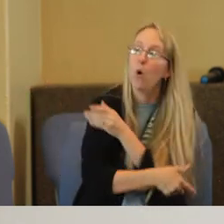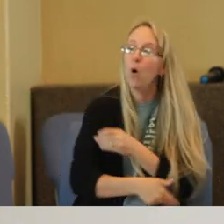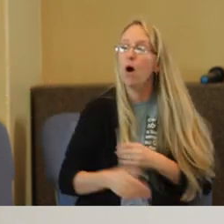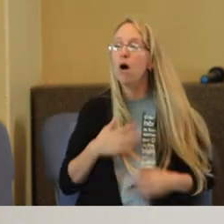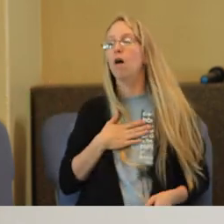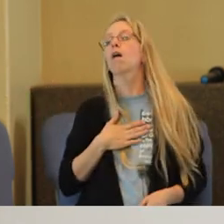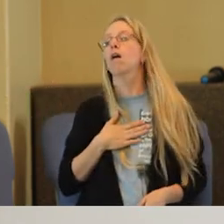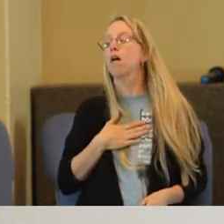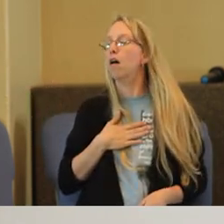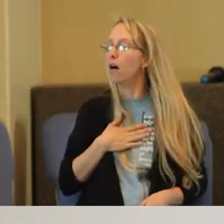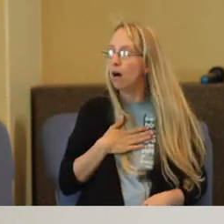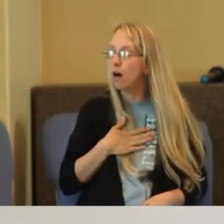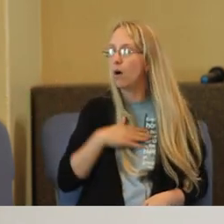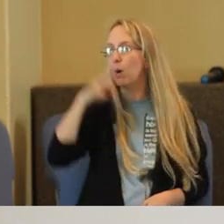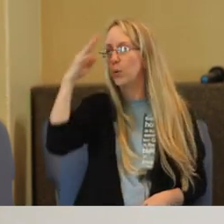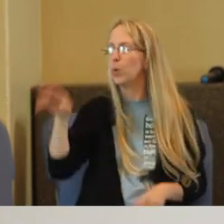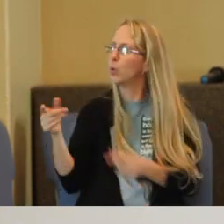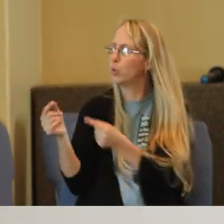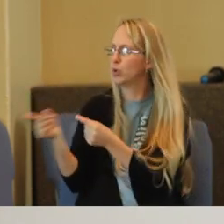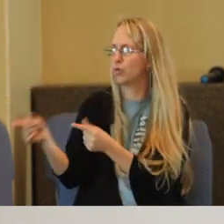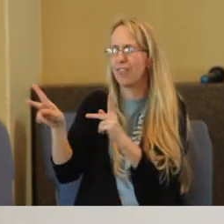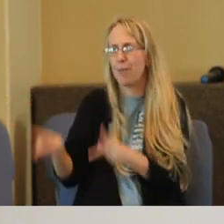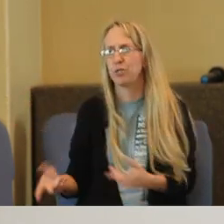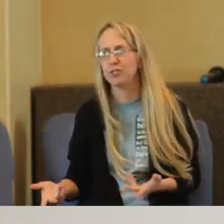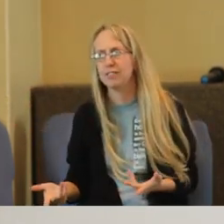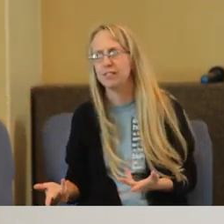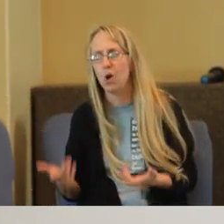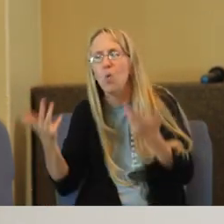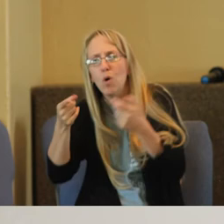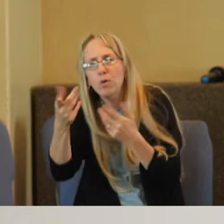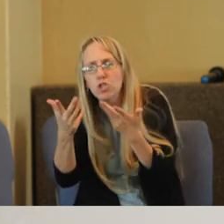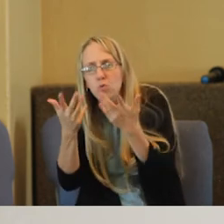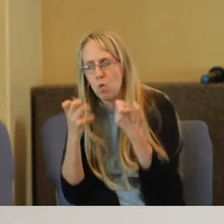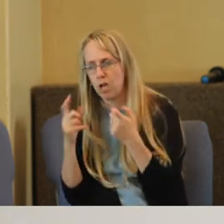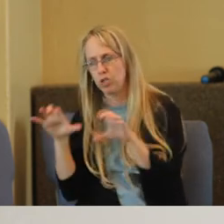for that person? What would you want to do for that person?